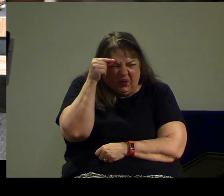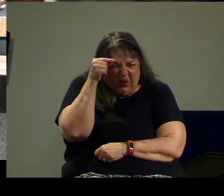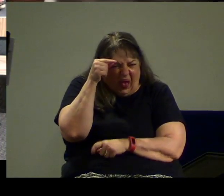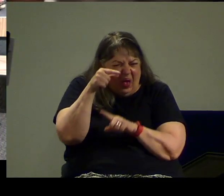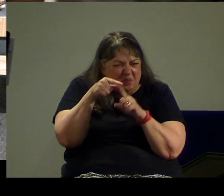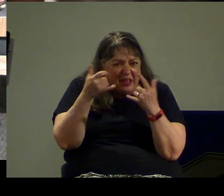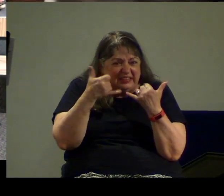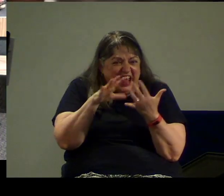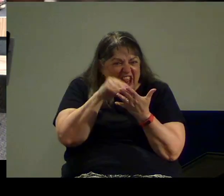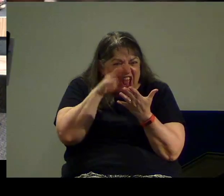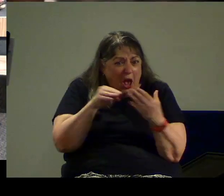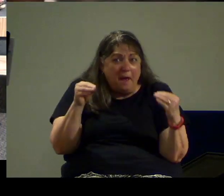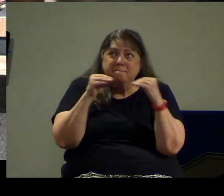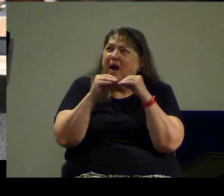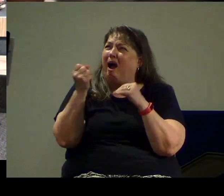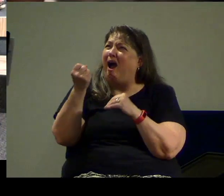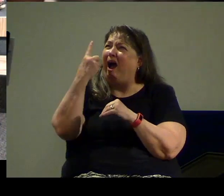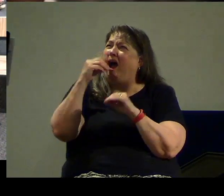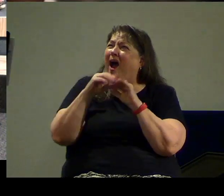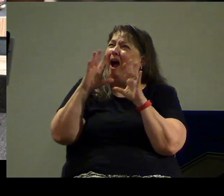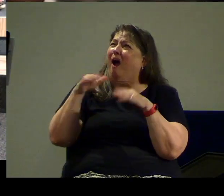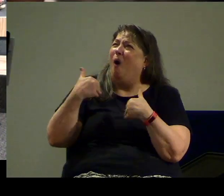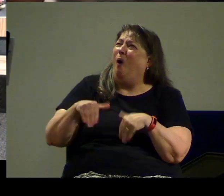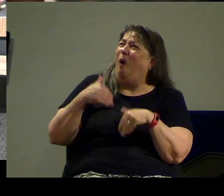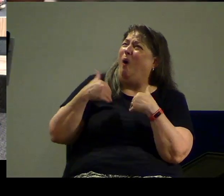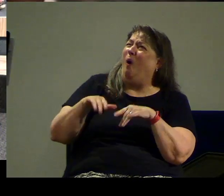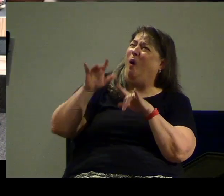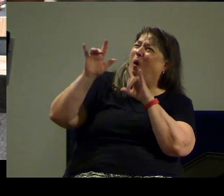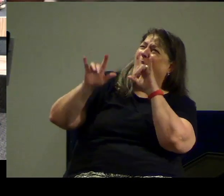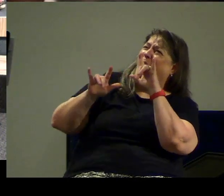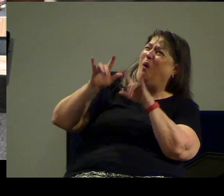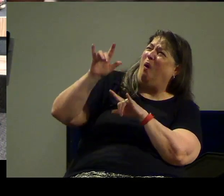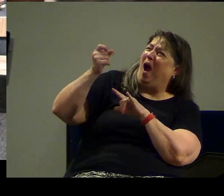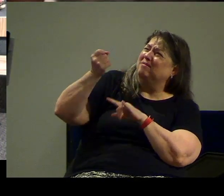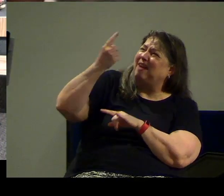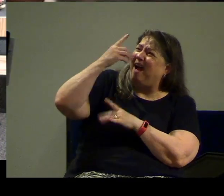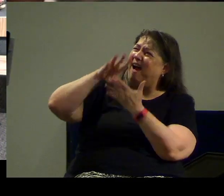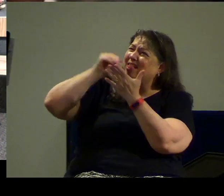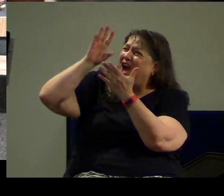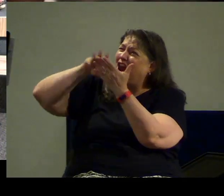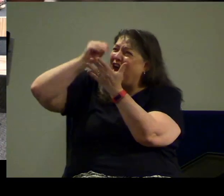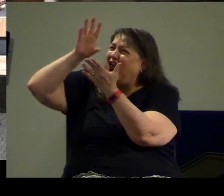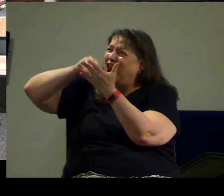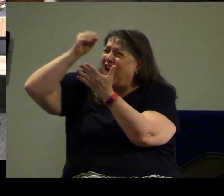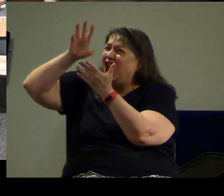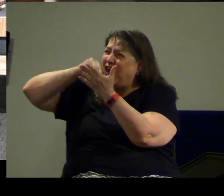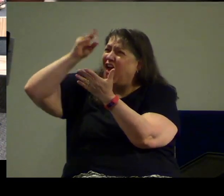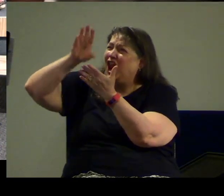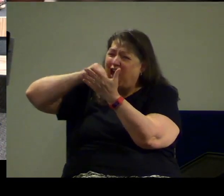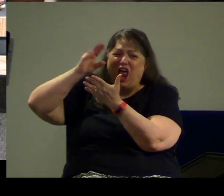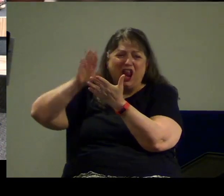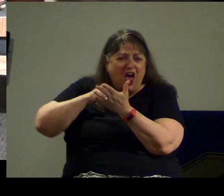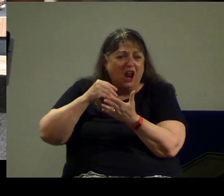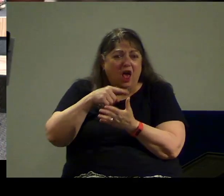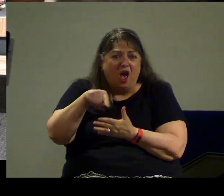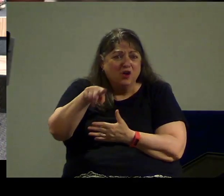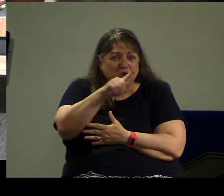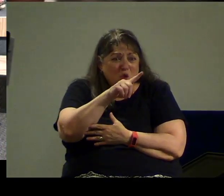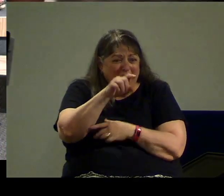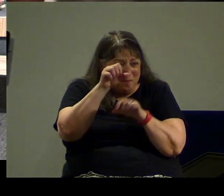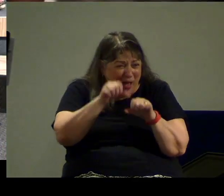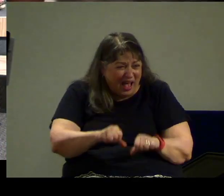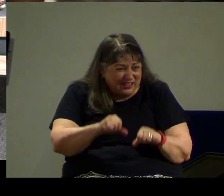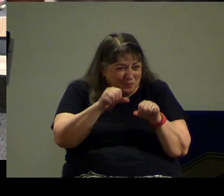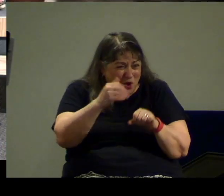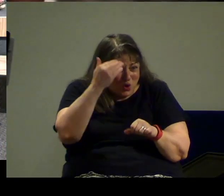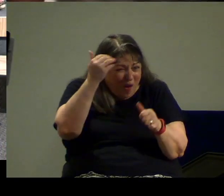is to God. We can't understand all there is to God. We just never could. We can't. I don't care how long you study, how long you go to school, how long you